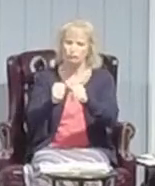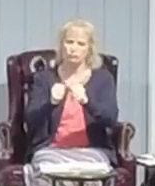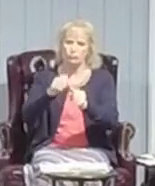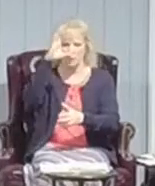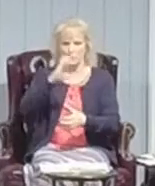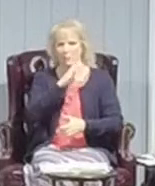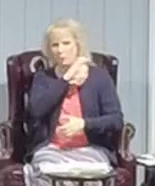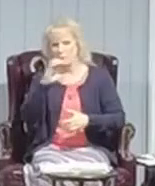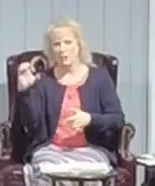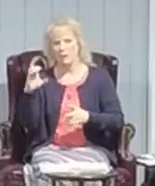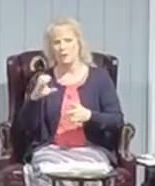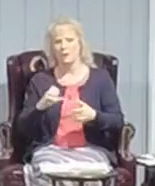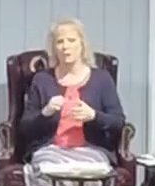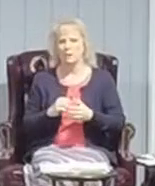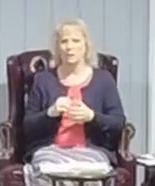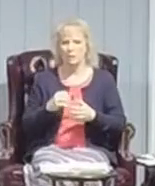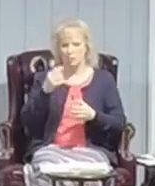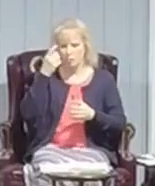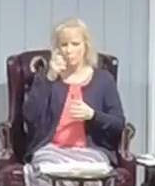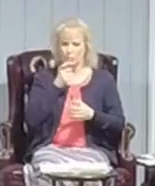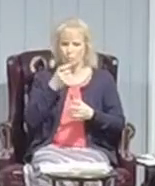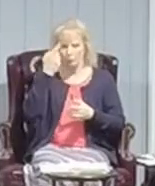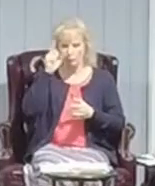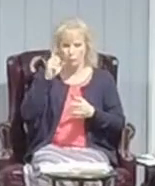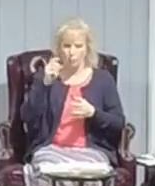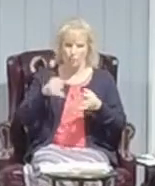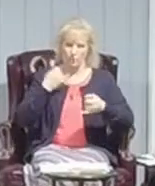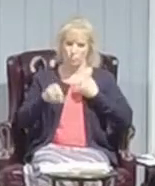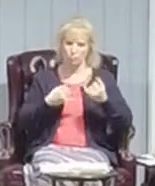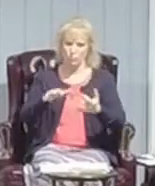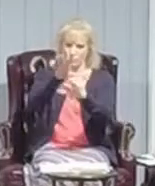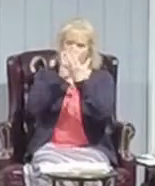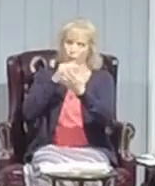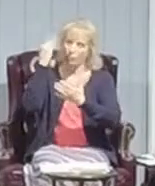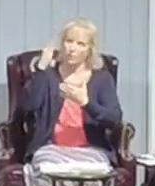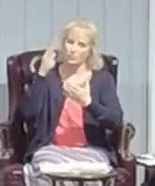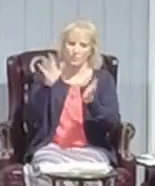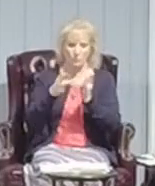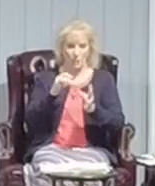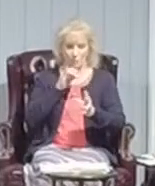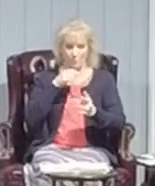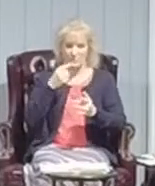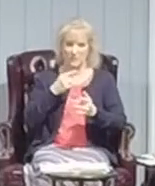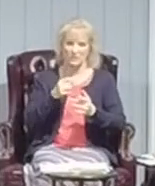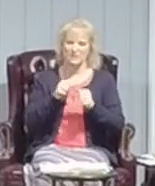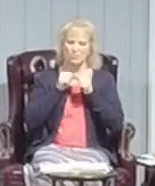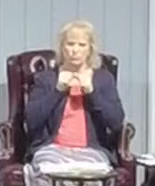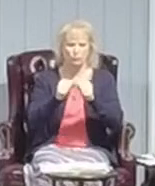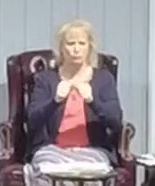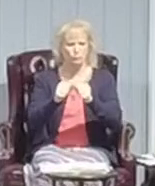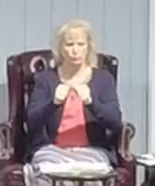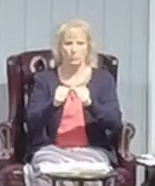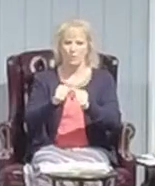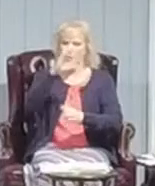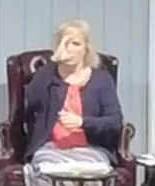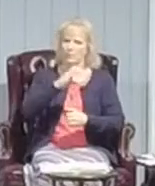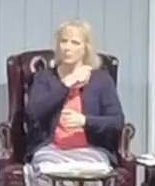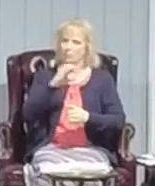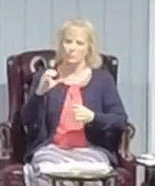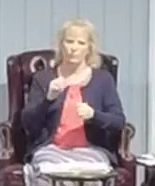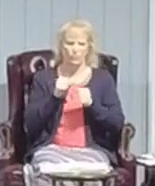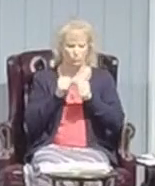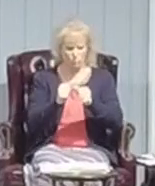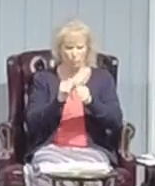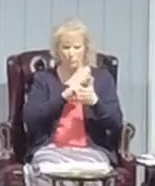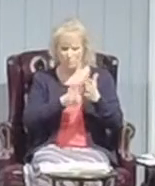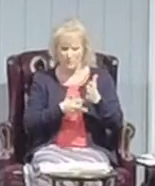author and the finisher of our faith, who for the joy that was set before him, the Bible says, endured the cross. To endure is to